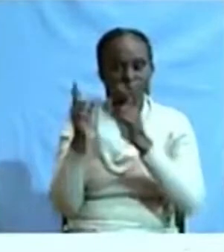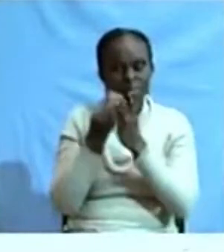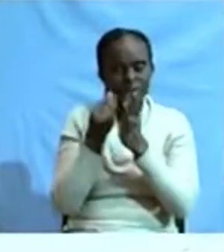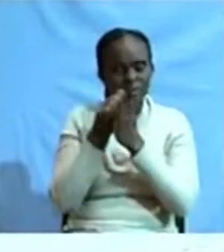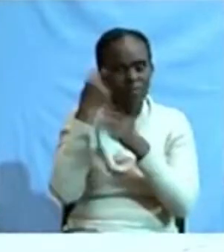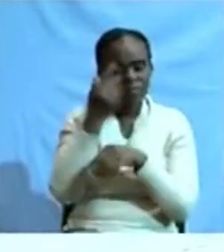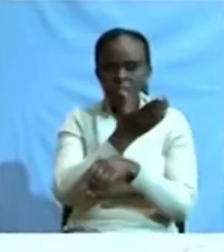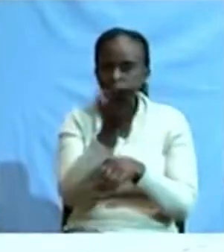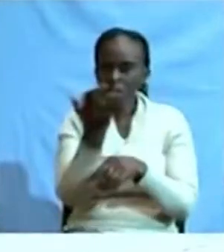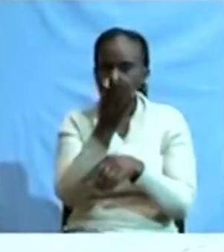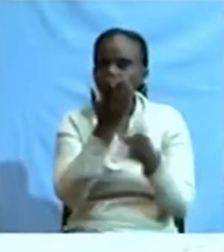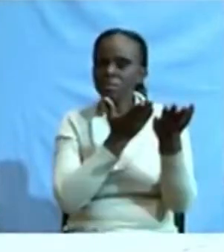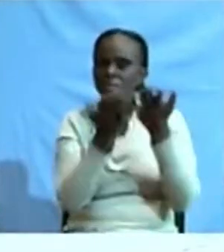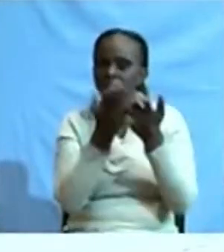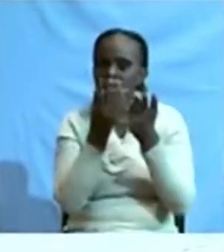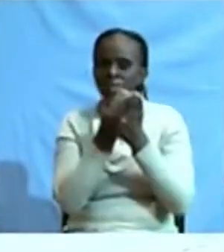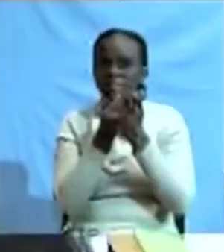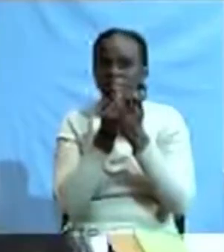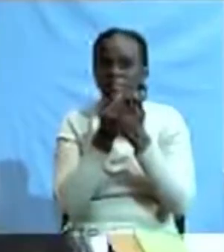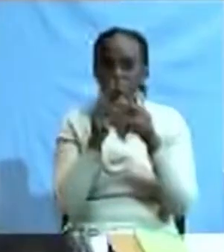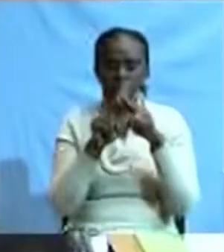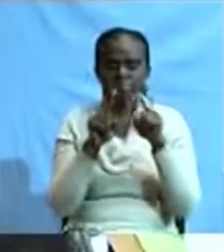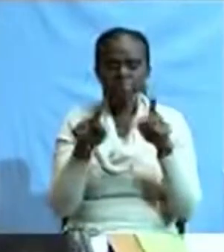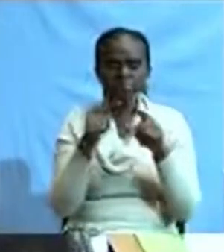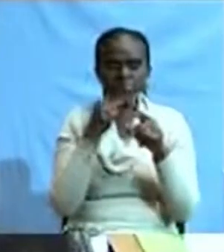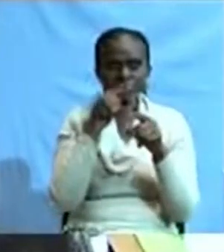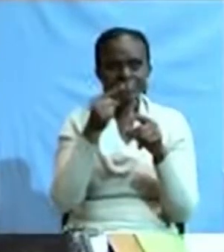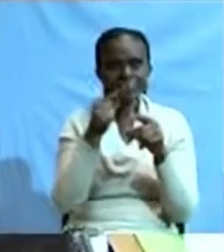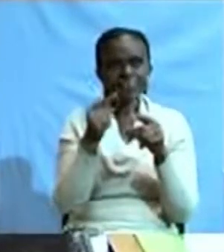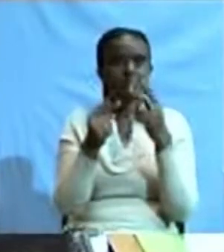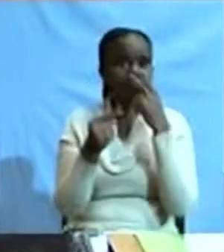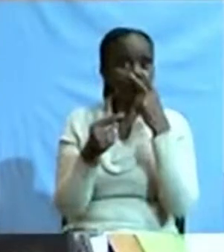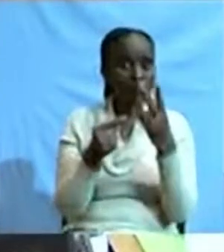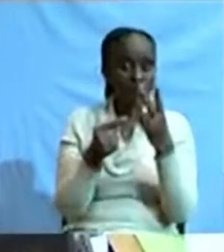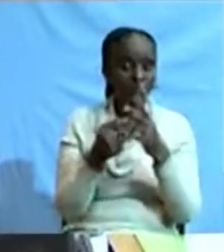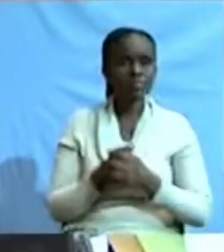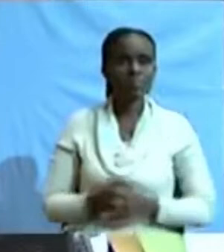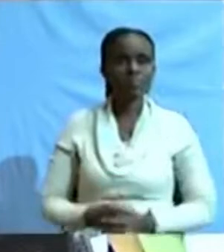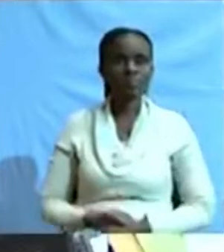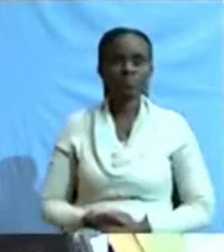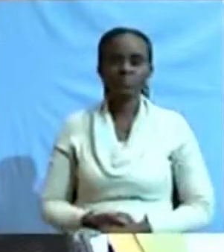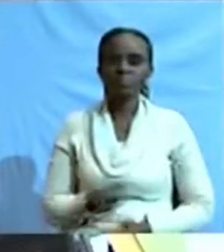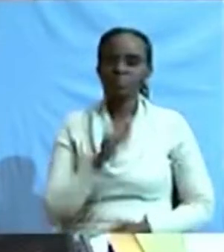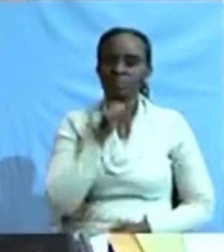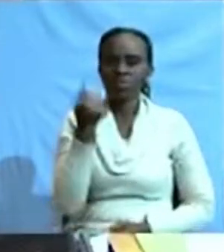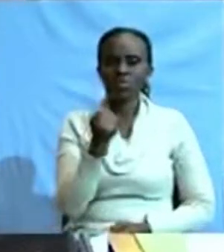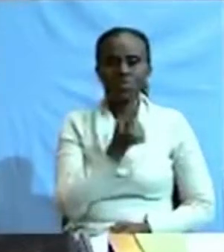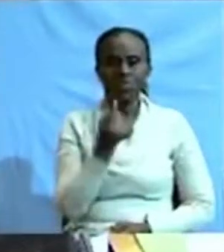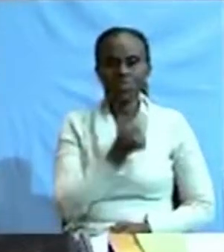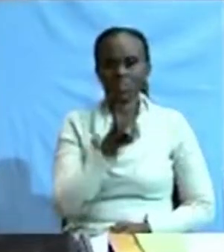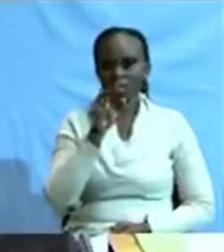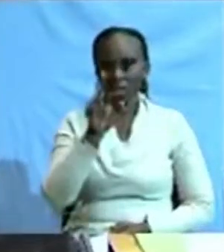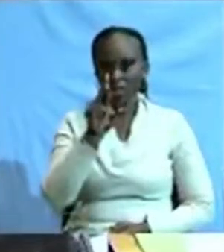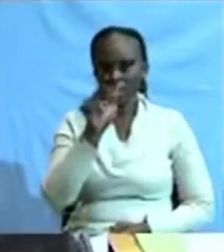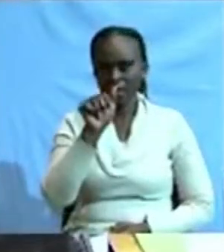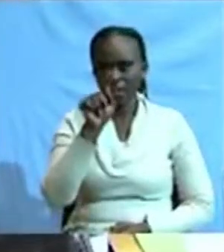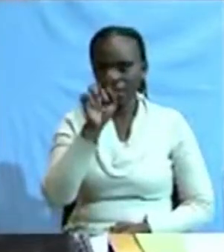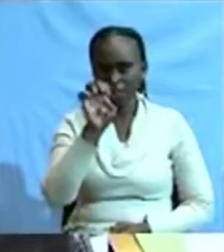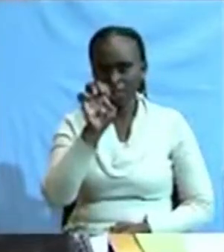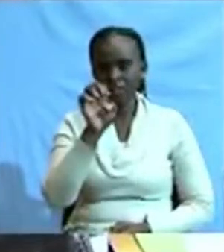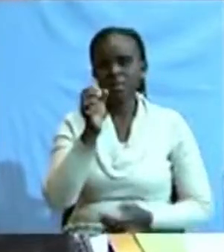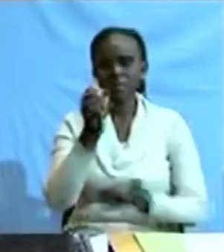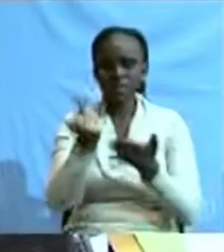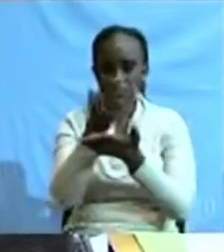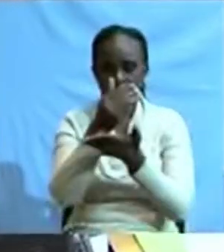for all those services? Chair, like you've seen, it's not just the rates that we collect money